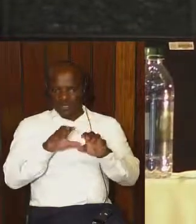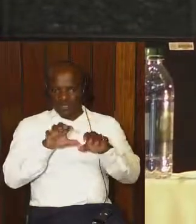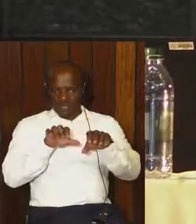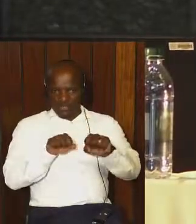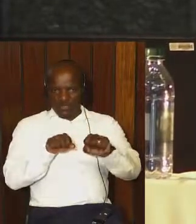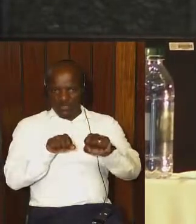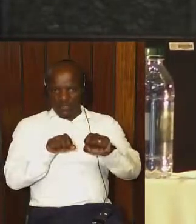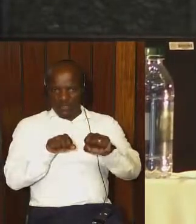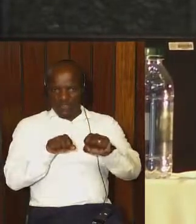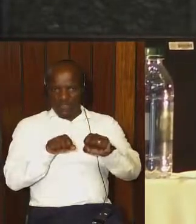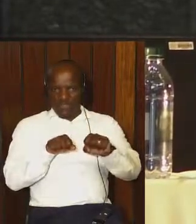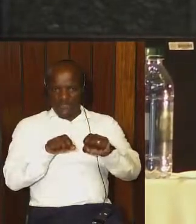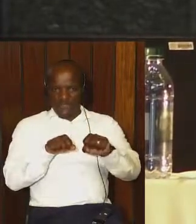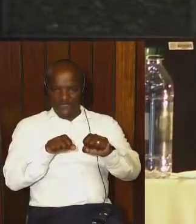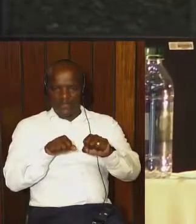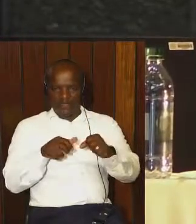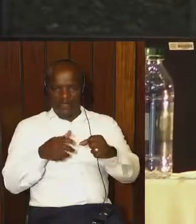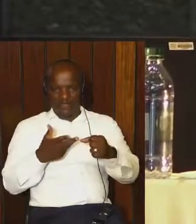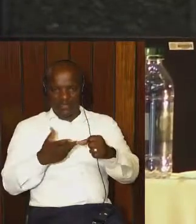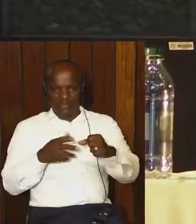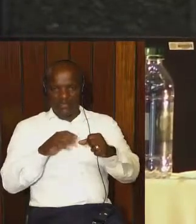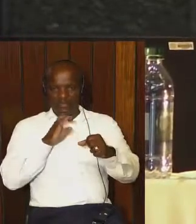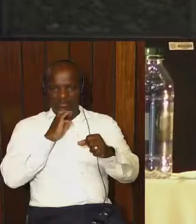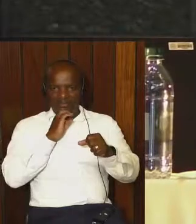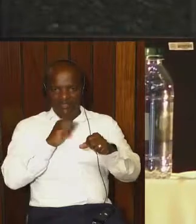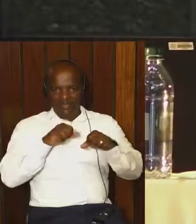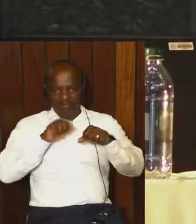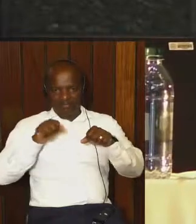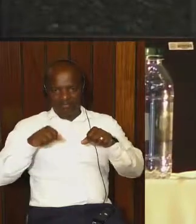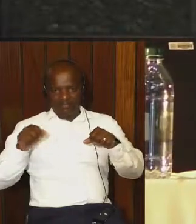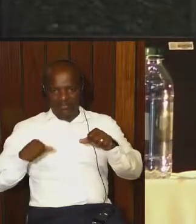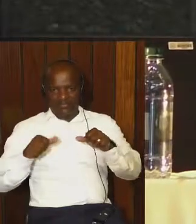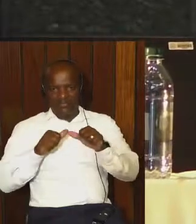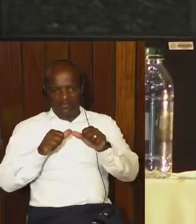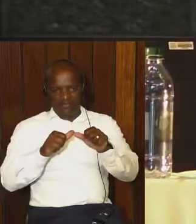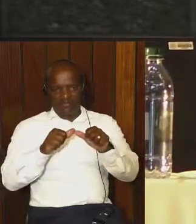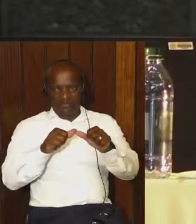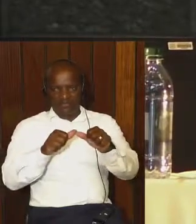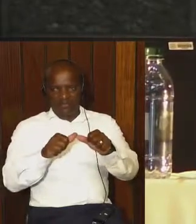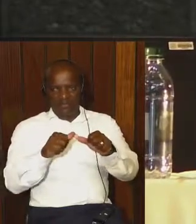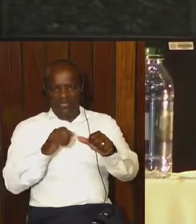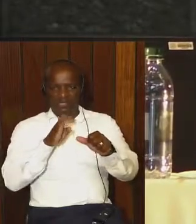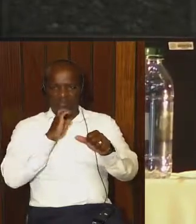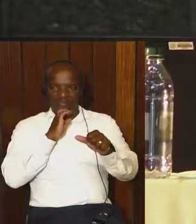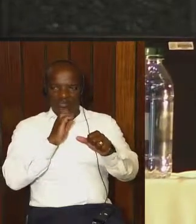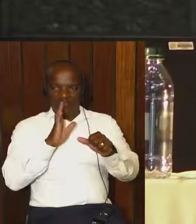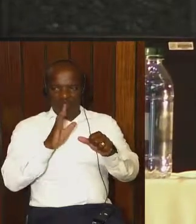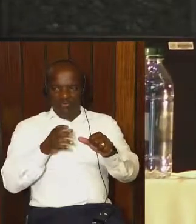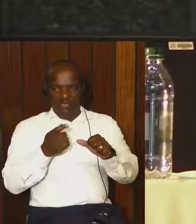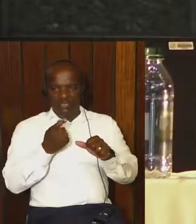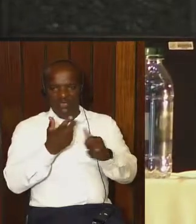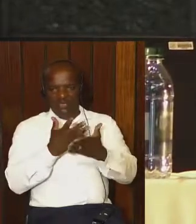and takes longer to resume, there will be a loss of funds and loss of money.